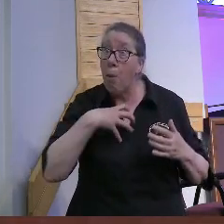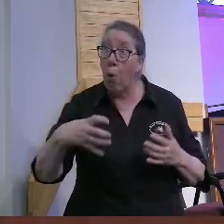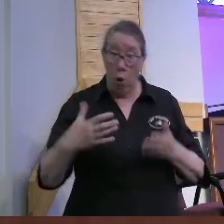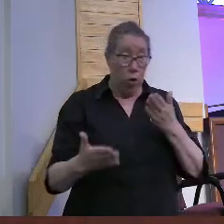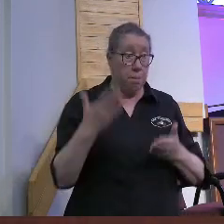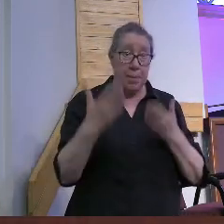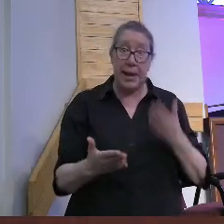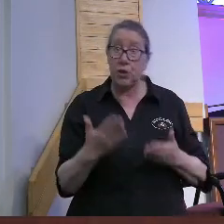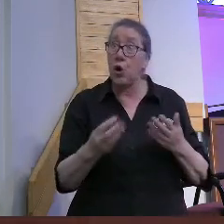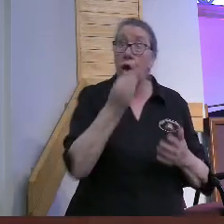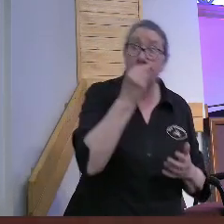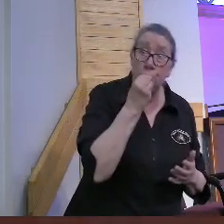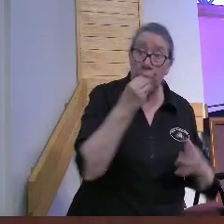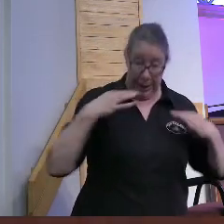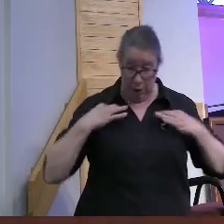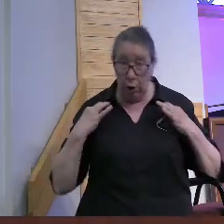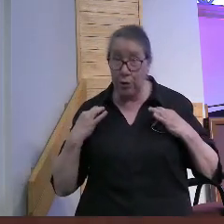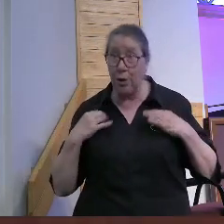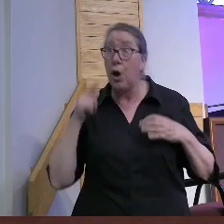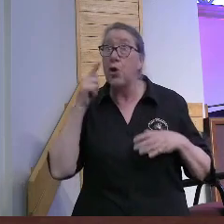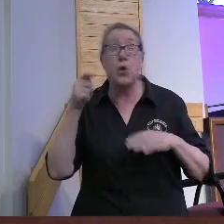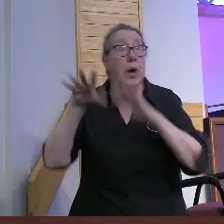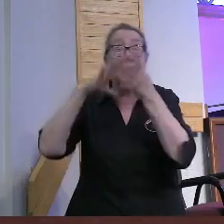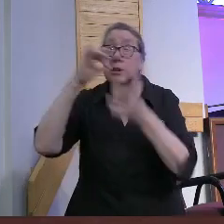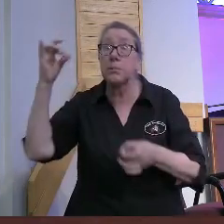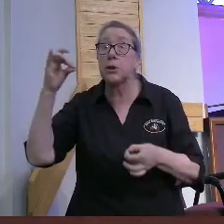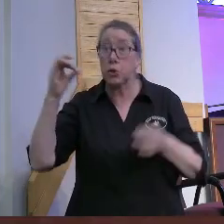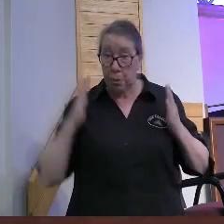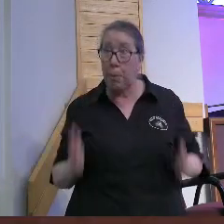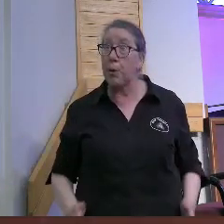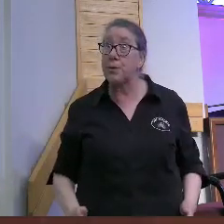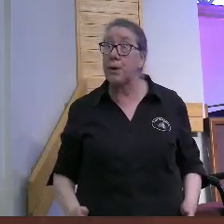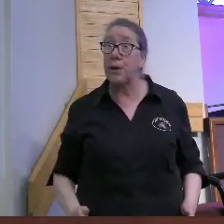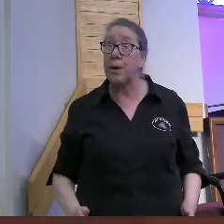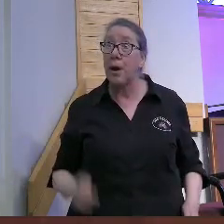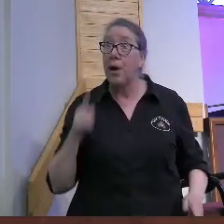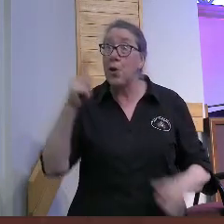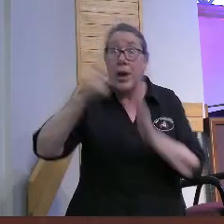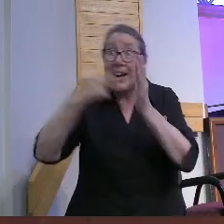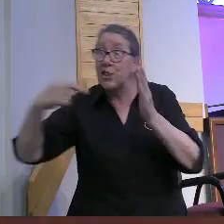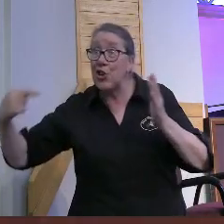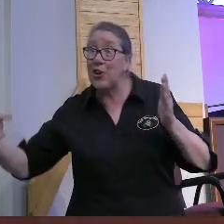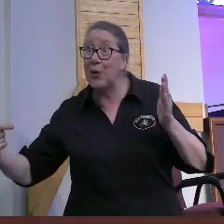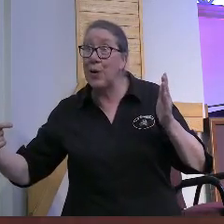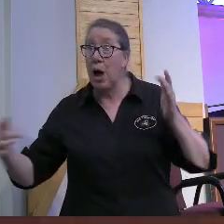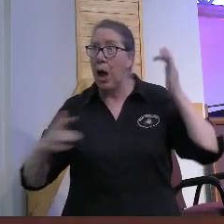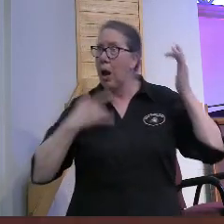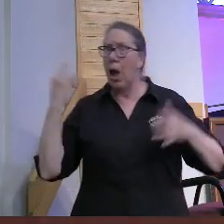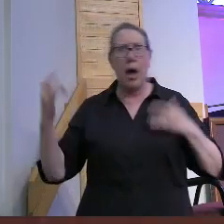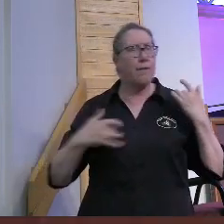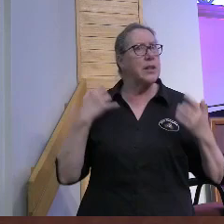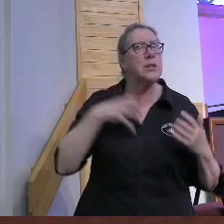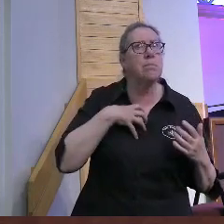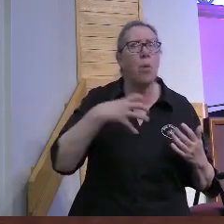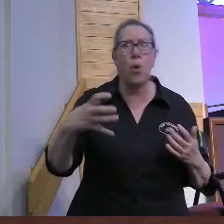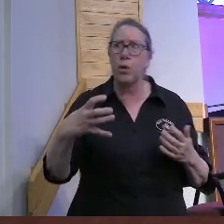saying, you are a spiritual being. You are an eternal being. Life is more than the